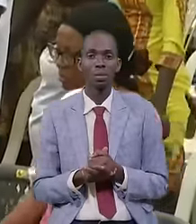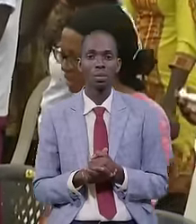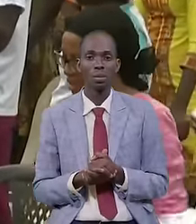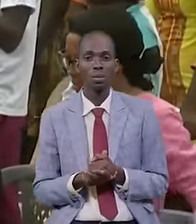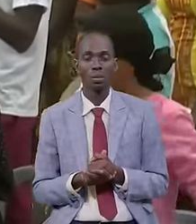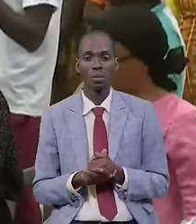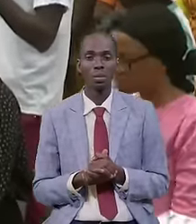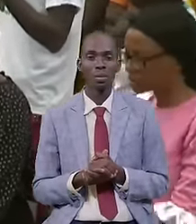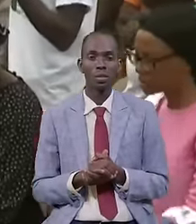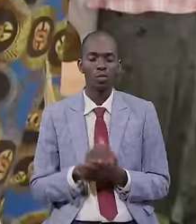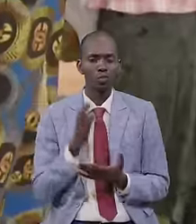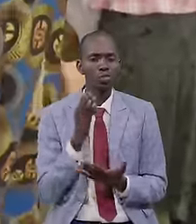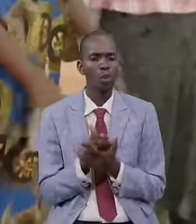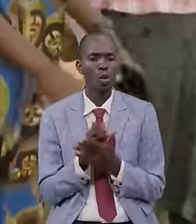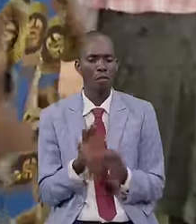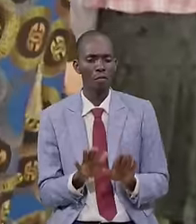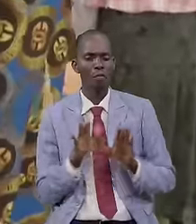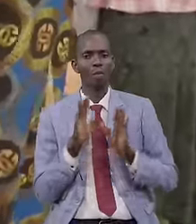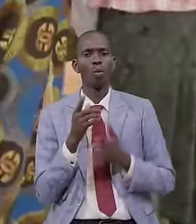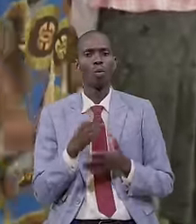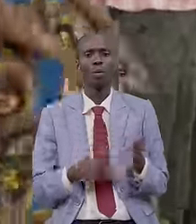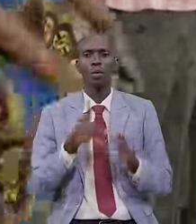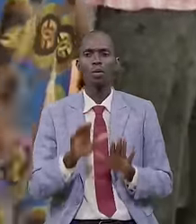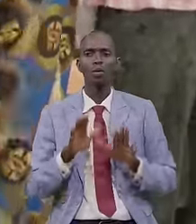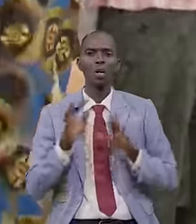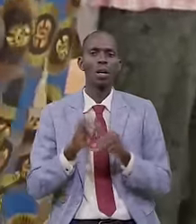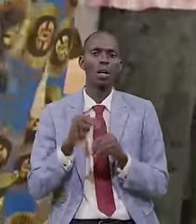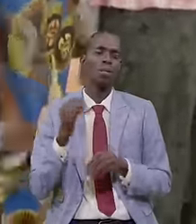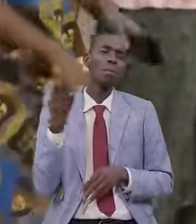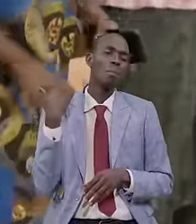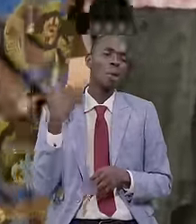Stop fearing what you feared in the past.